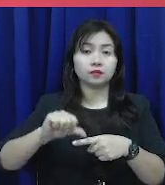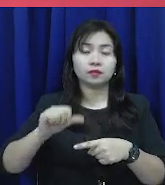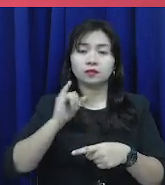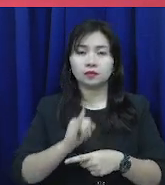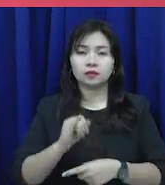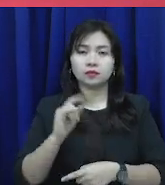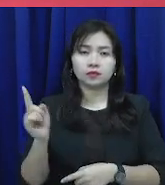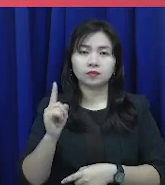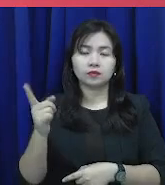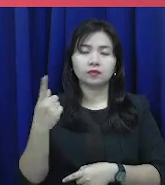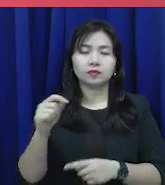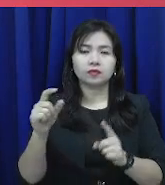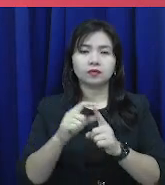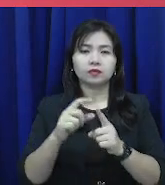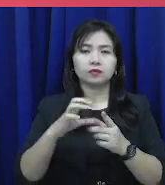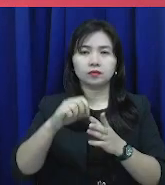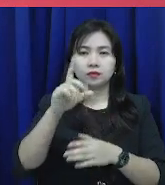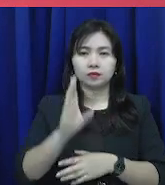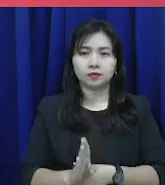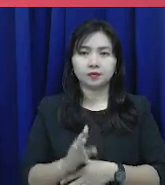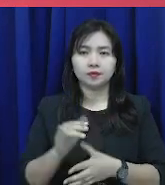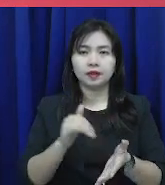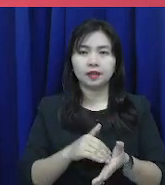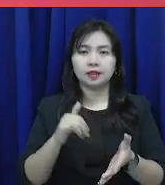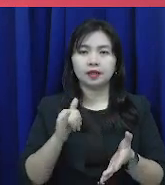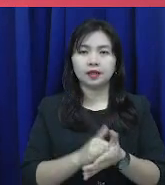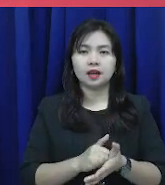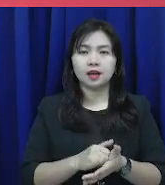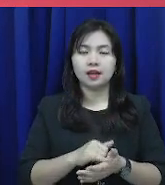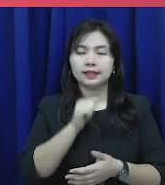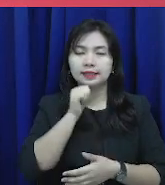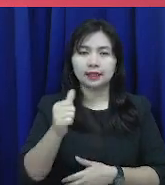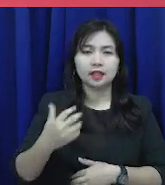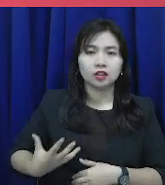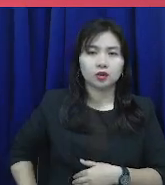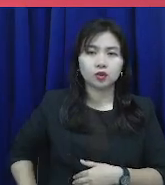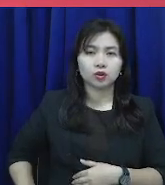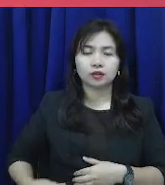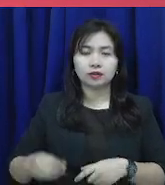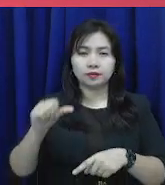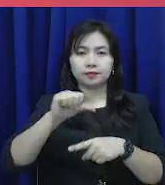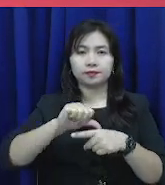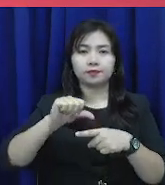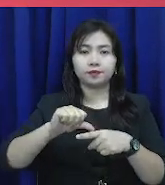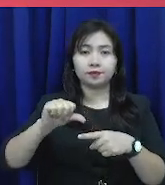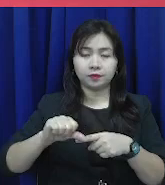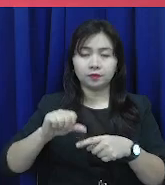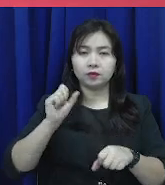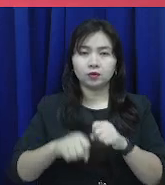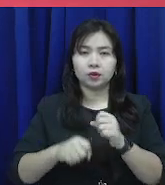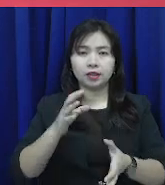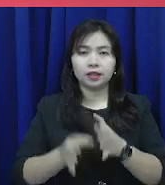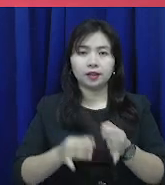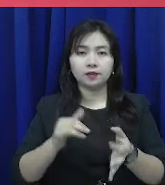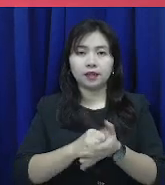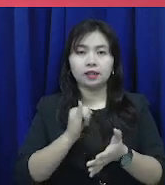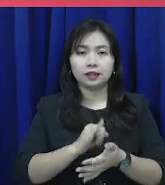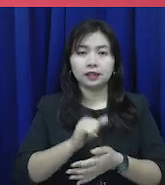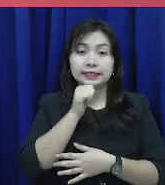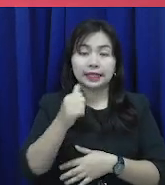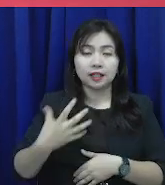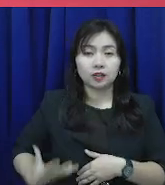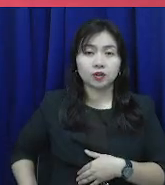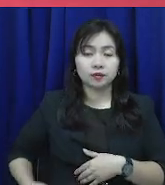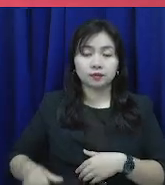than the seed of the word of God which is the incorruptible seed therefore if it's an incorruptible seed that